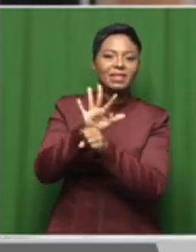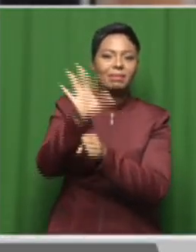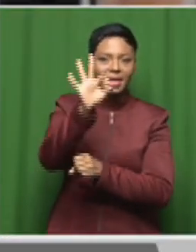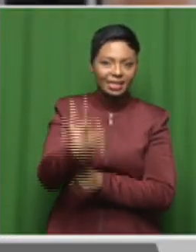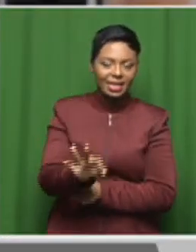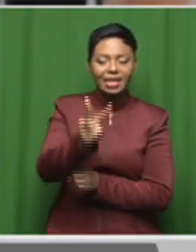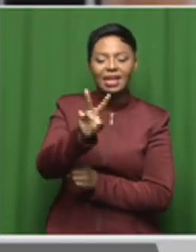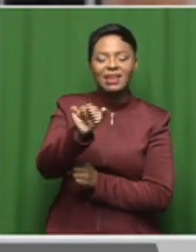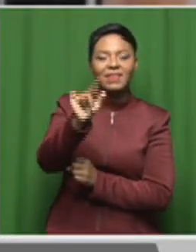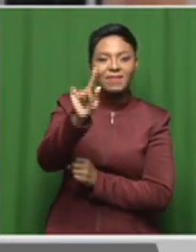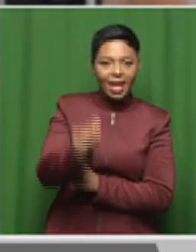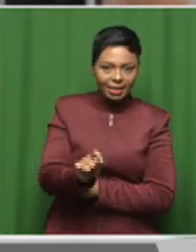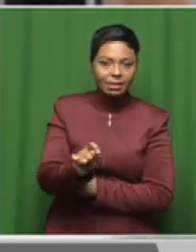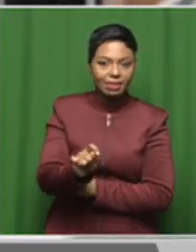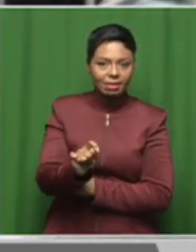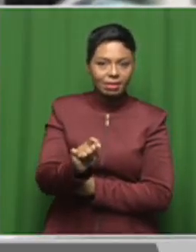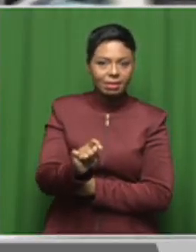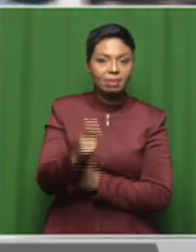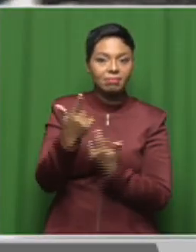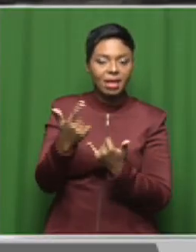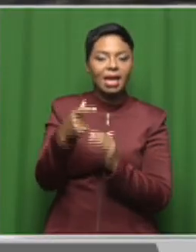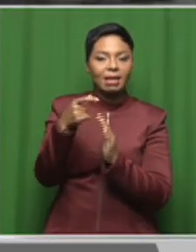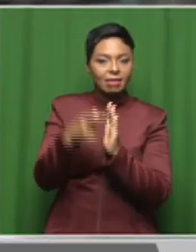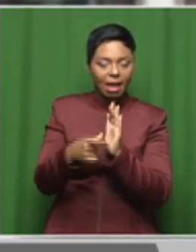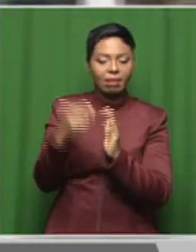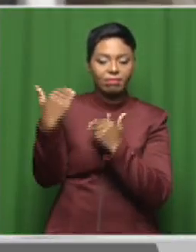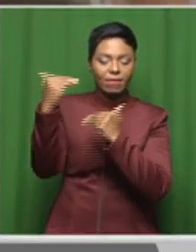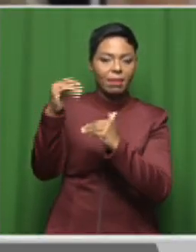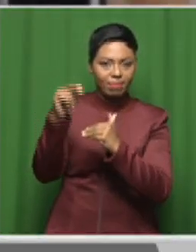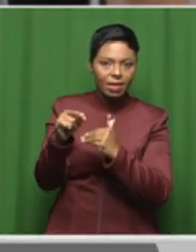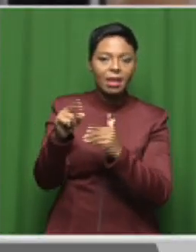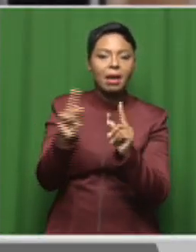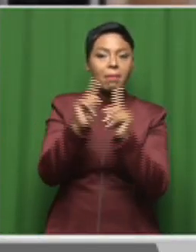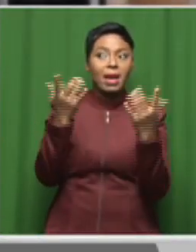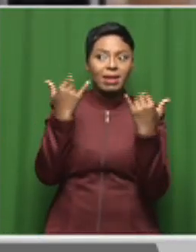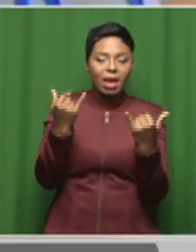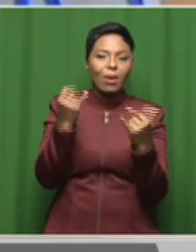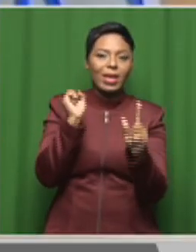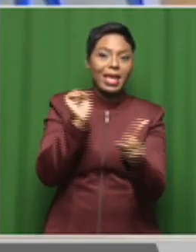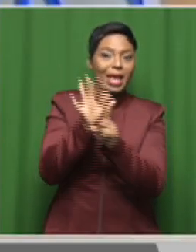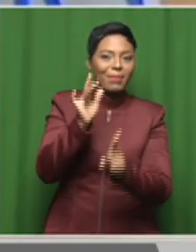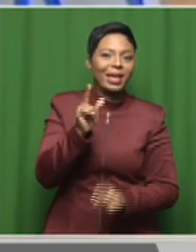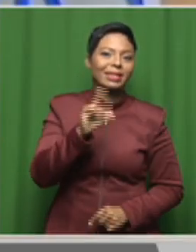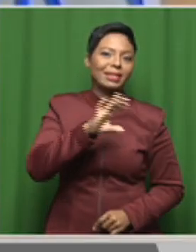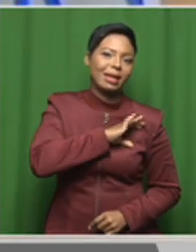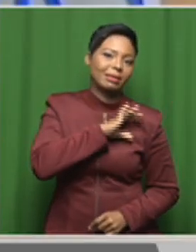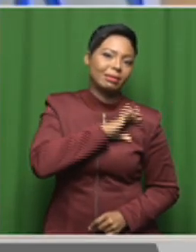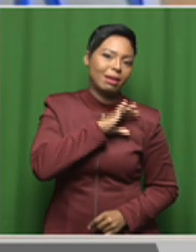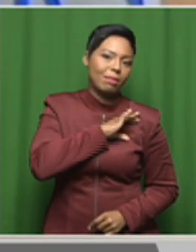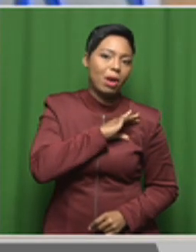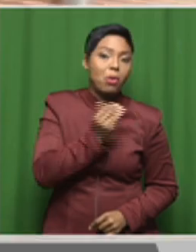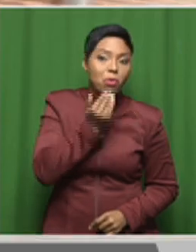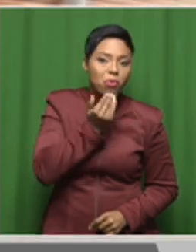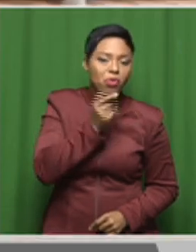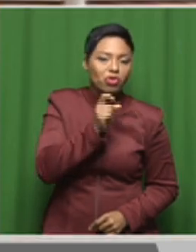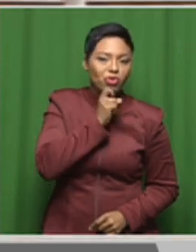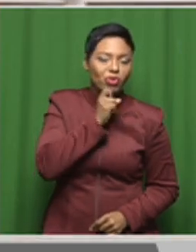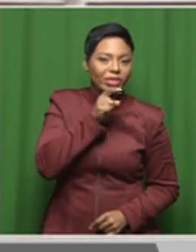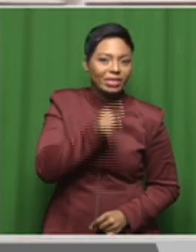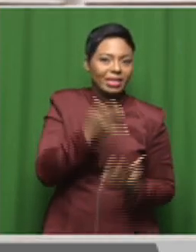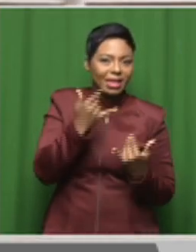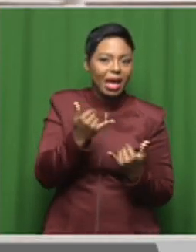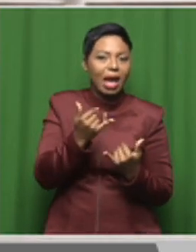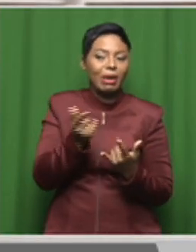But the issue here is, of course, that impact on customers who make use of these vendors'